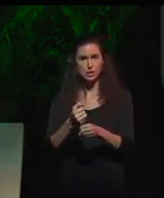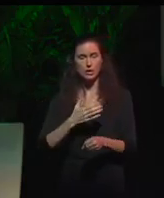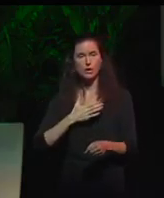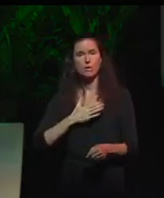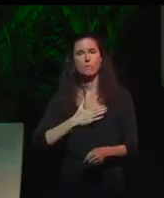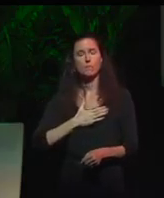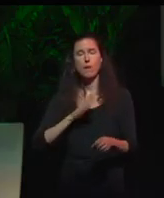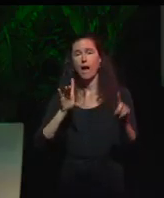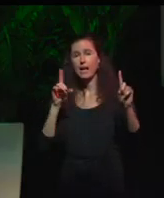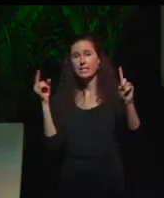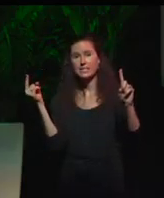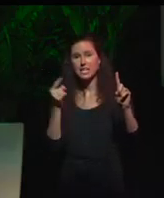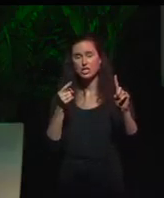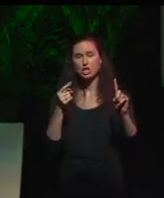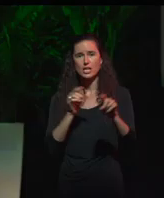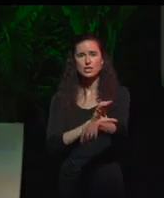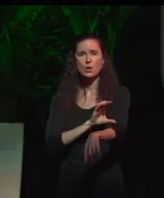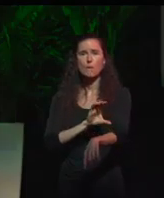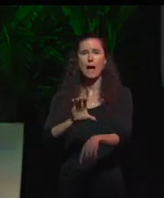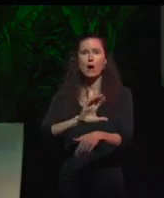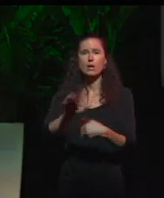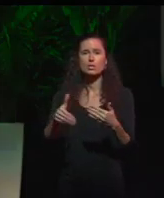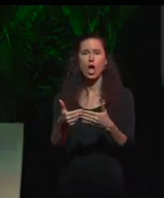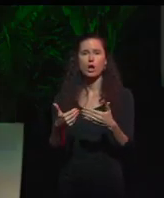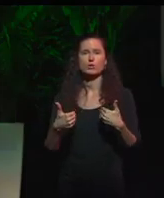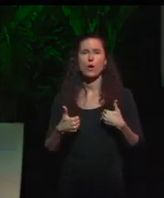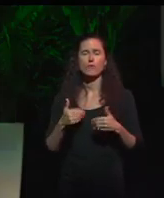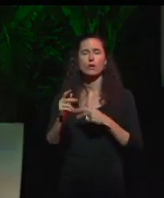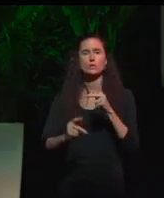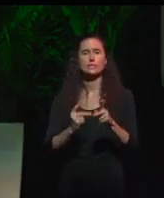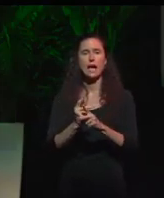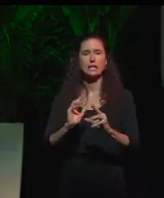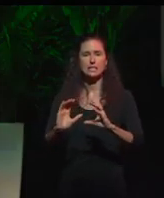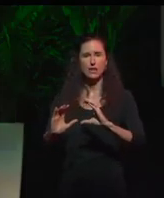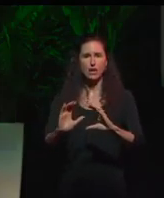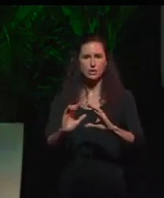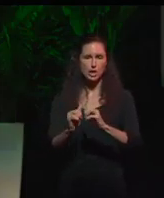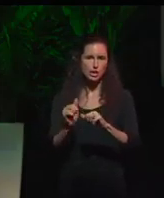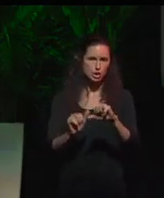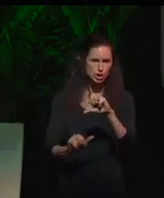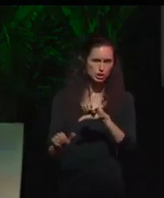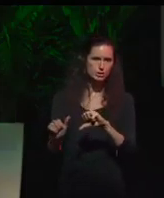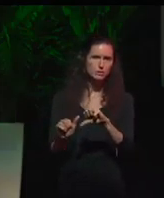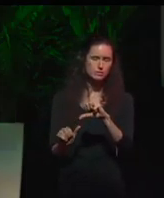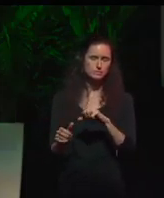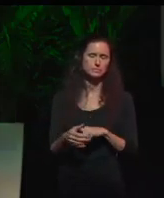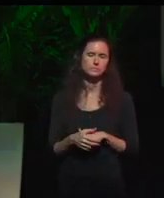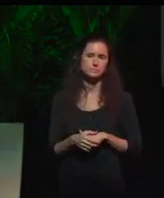intention is to empower us all to have those kinds of conversations.